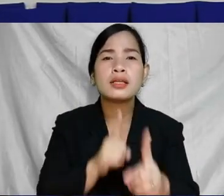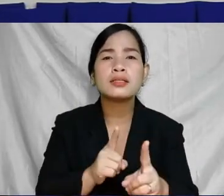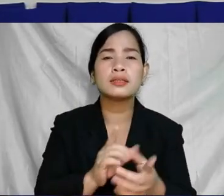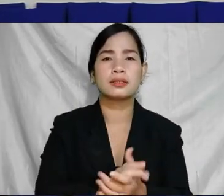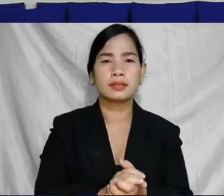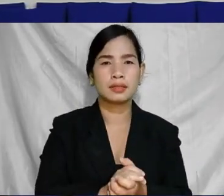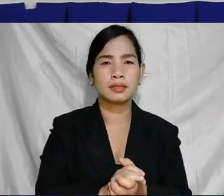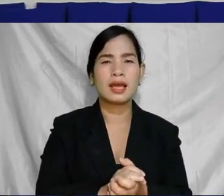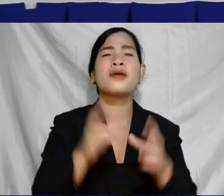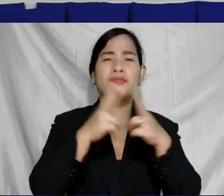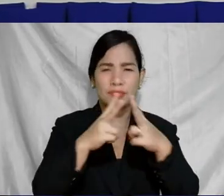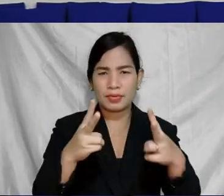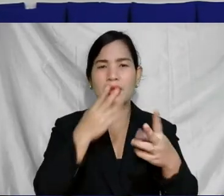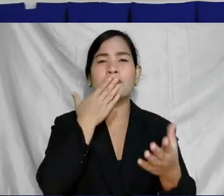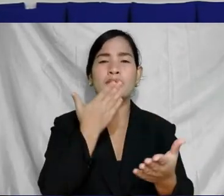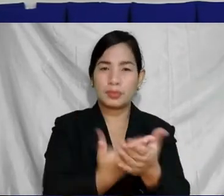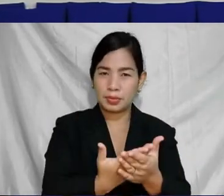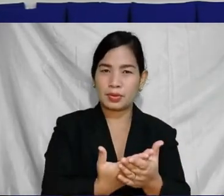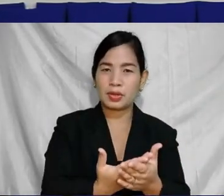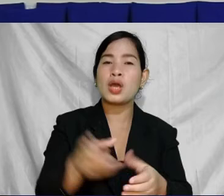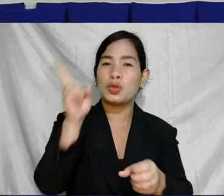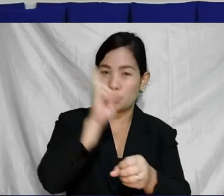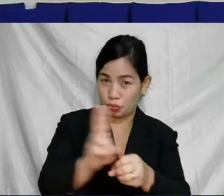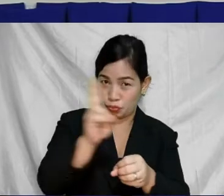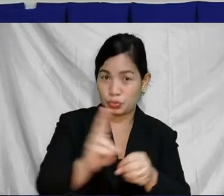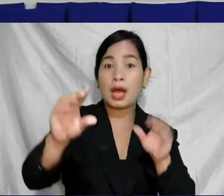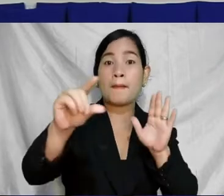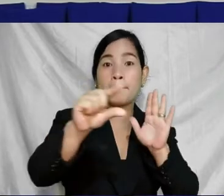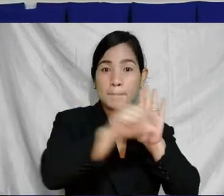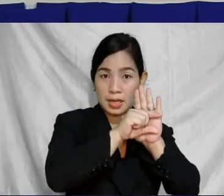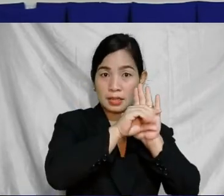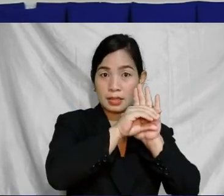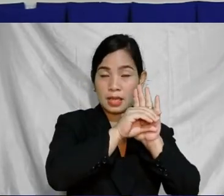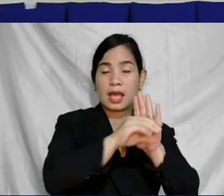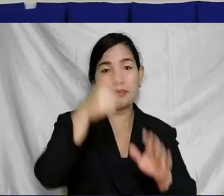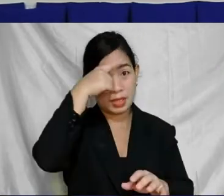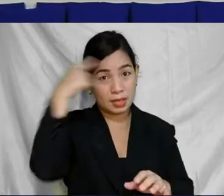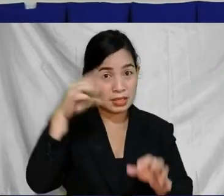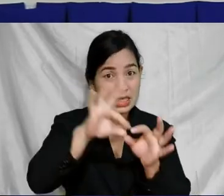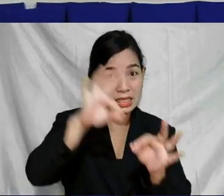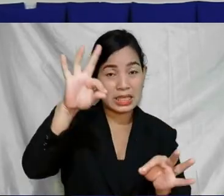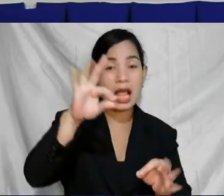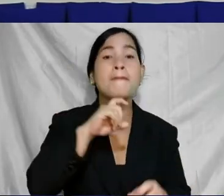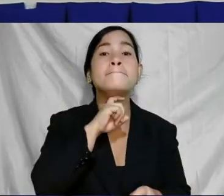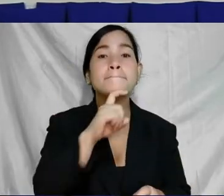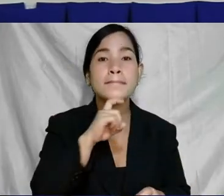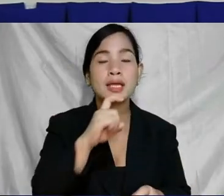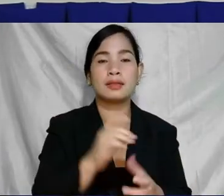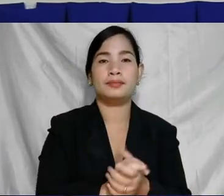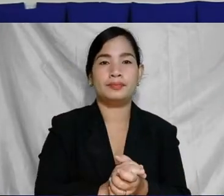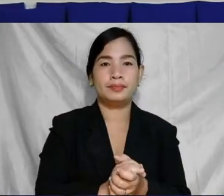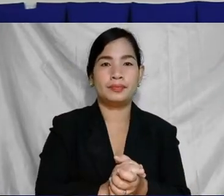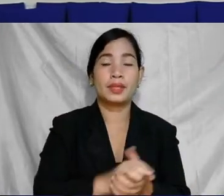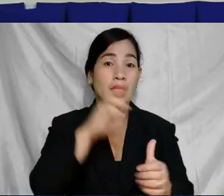Very good. We are going to use magnetism since needle is a metal material. Next is rice